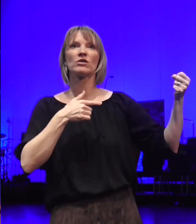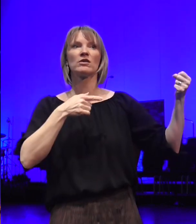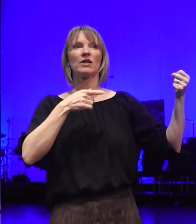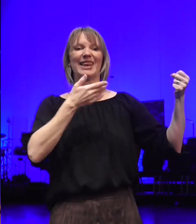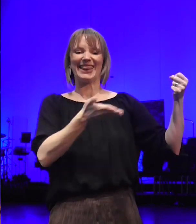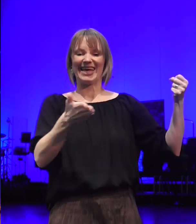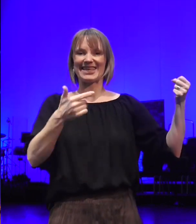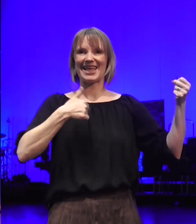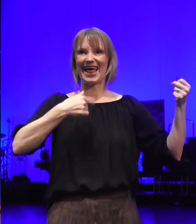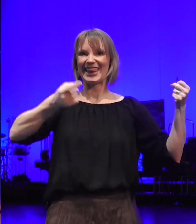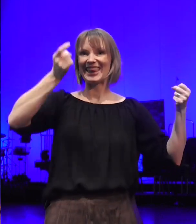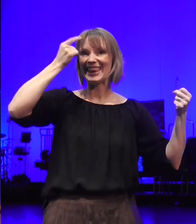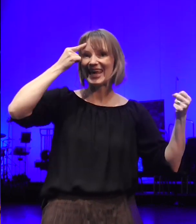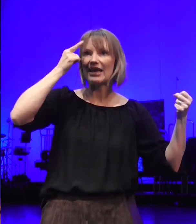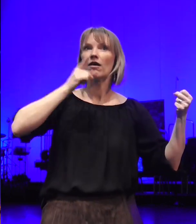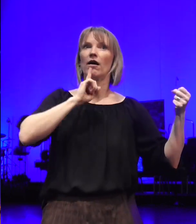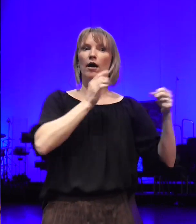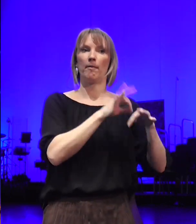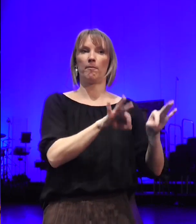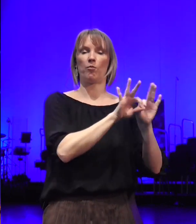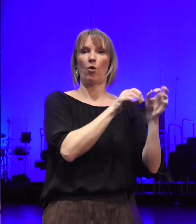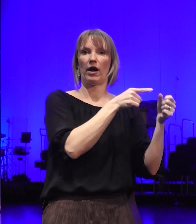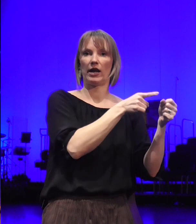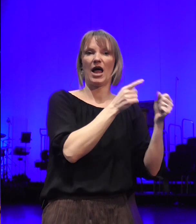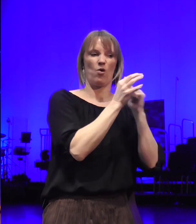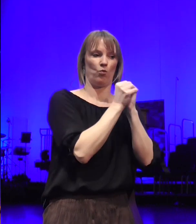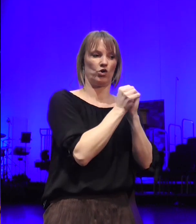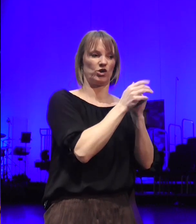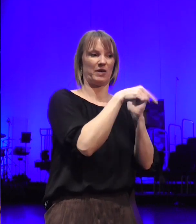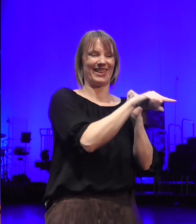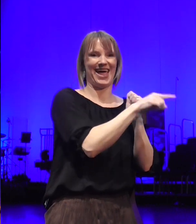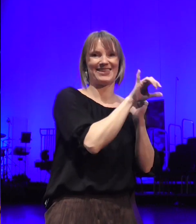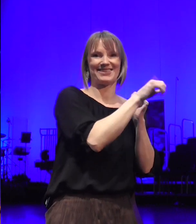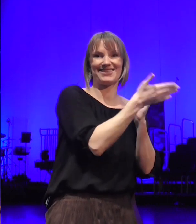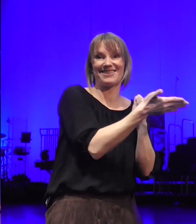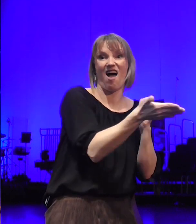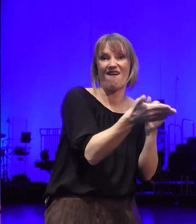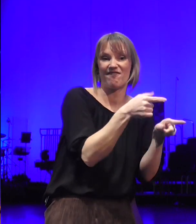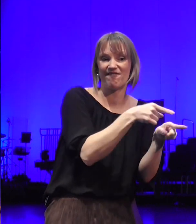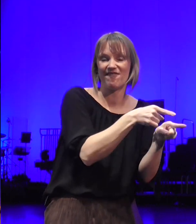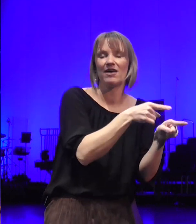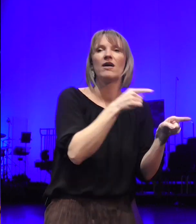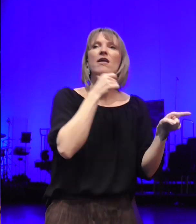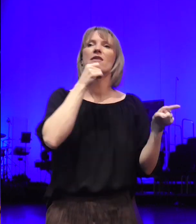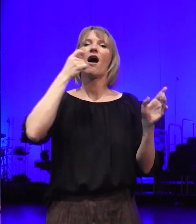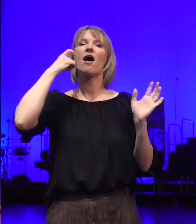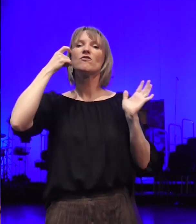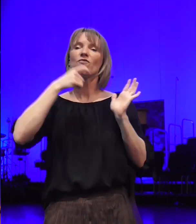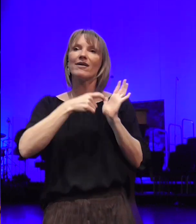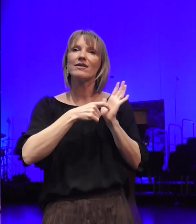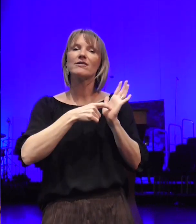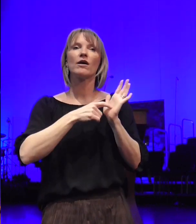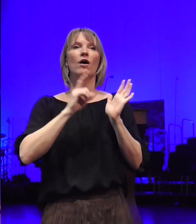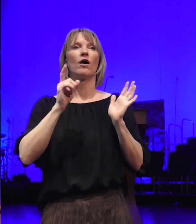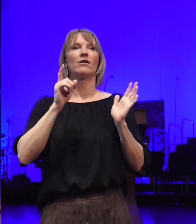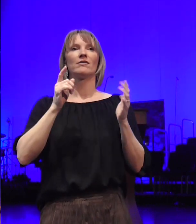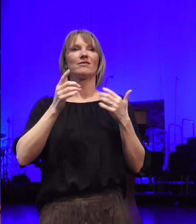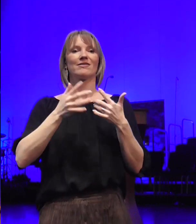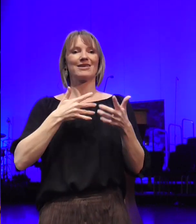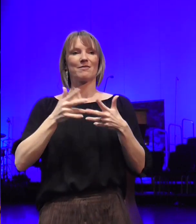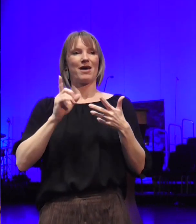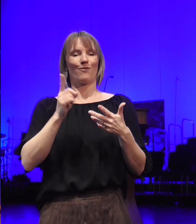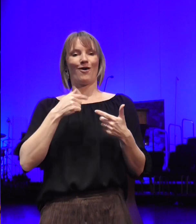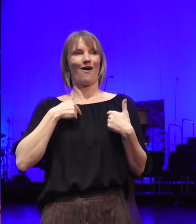things that I think are really important, and worshiping that stuff without a recognition that wherever I go